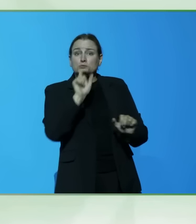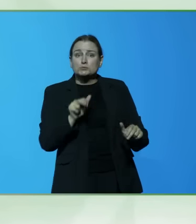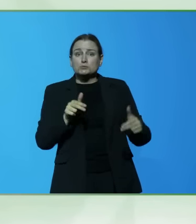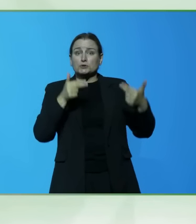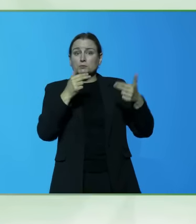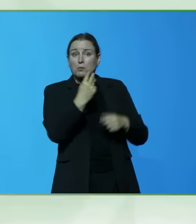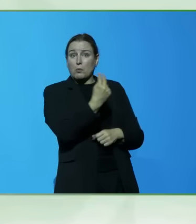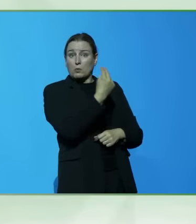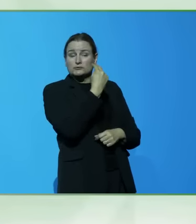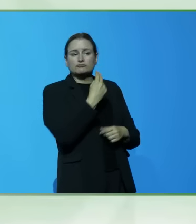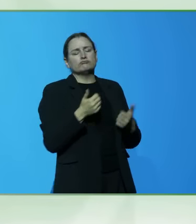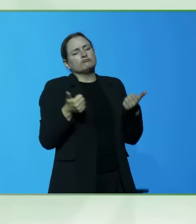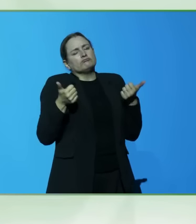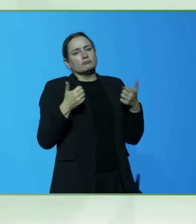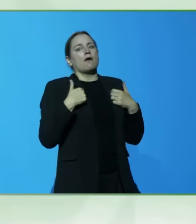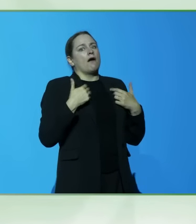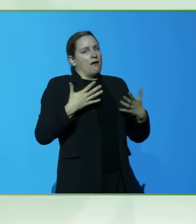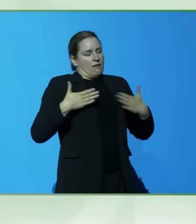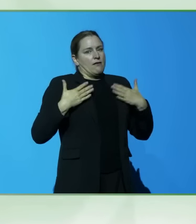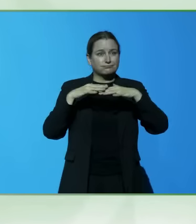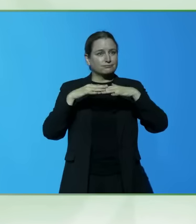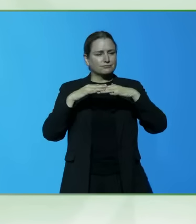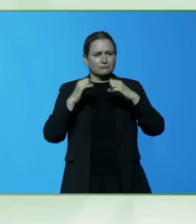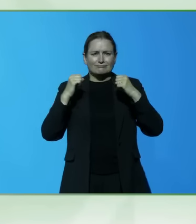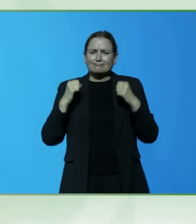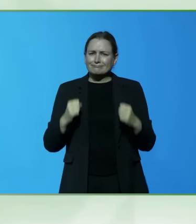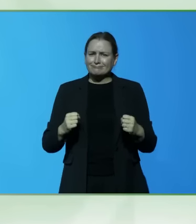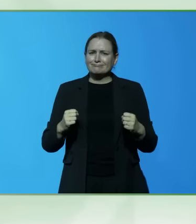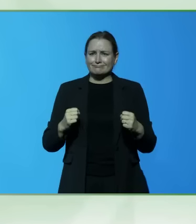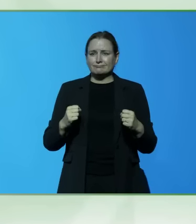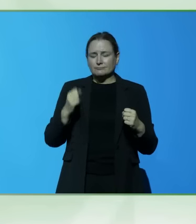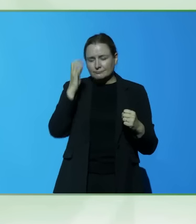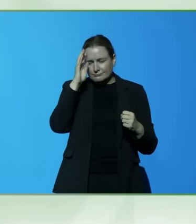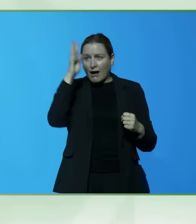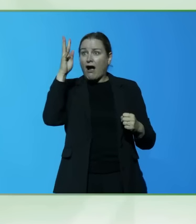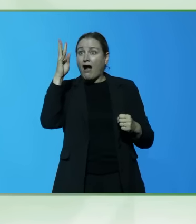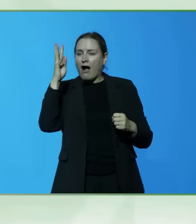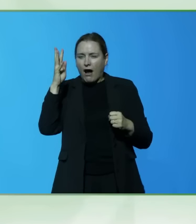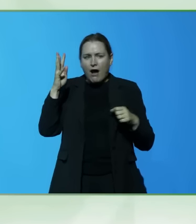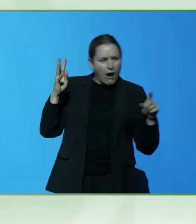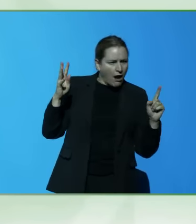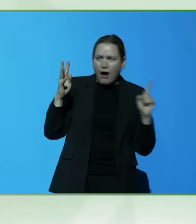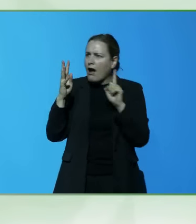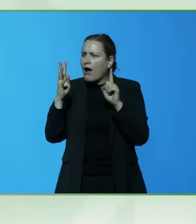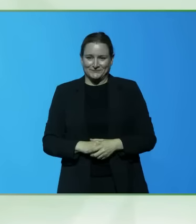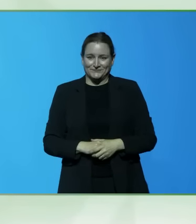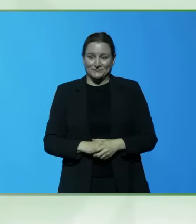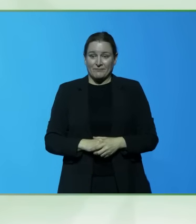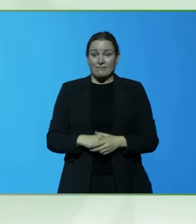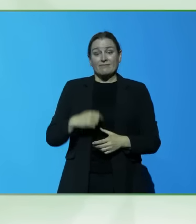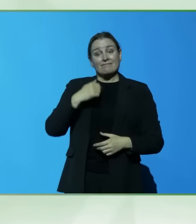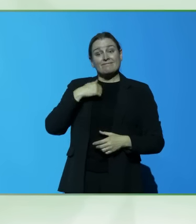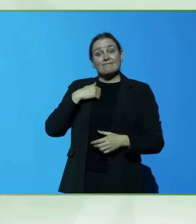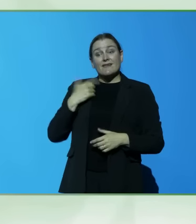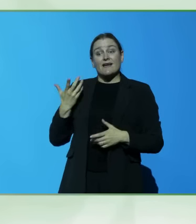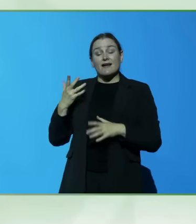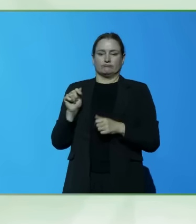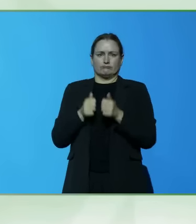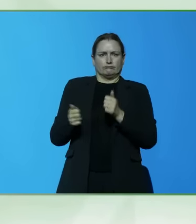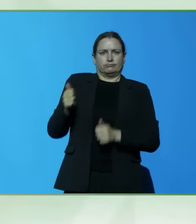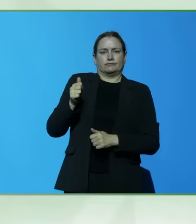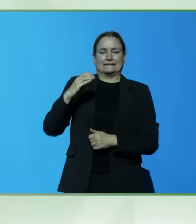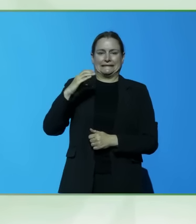this community. This knowledge is shared and partnership, our journey